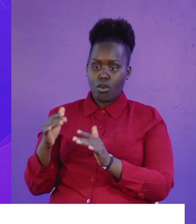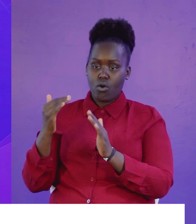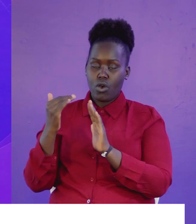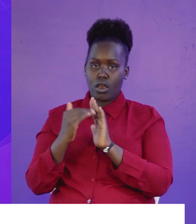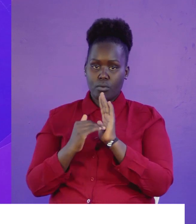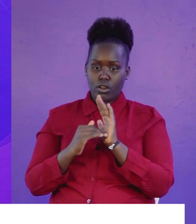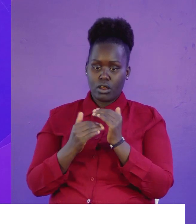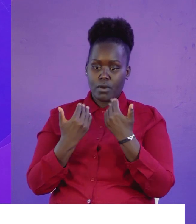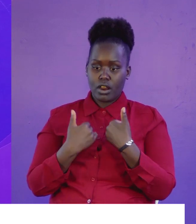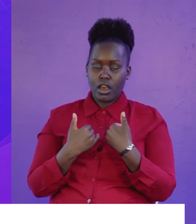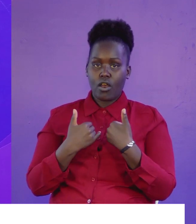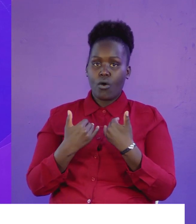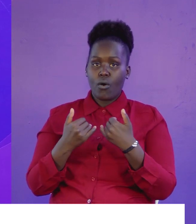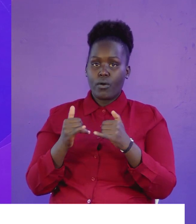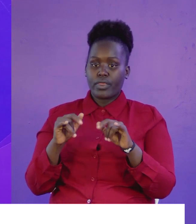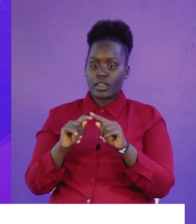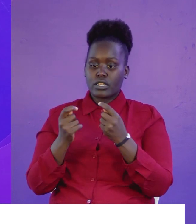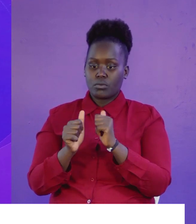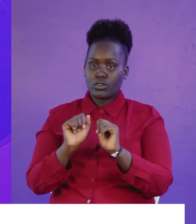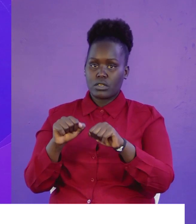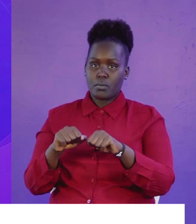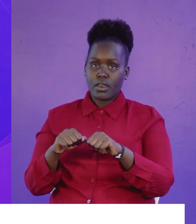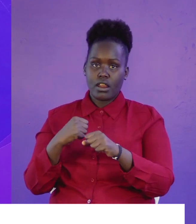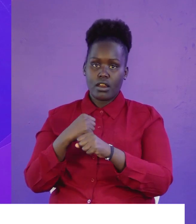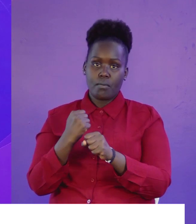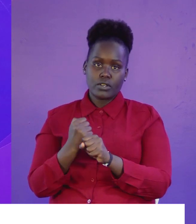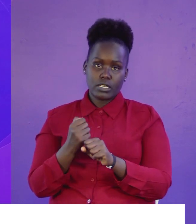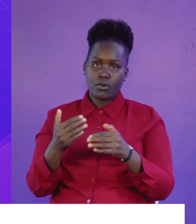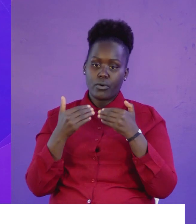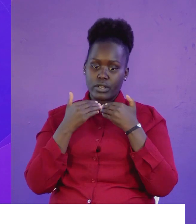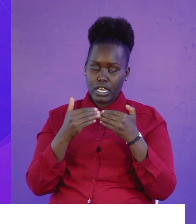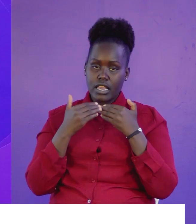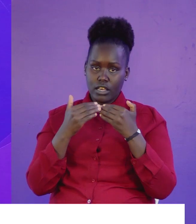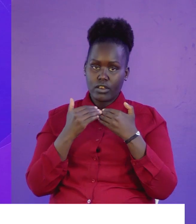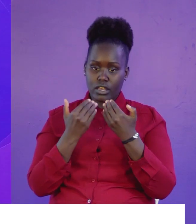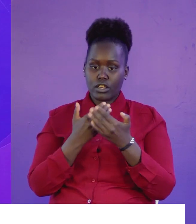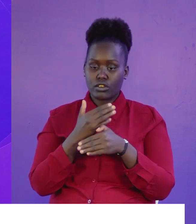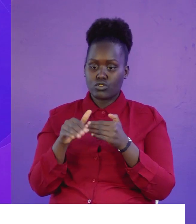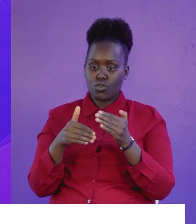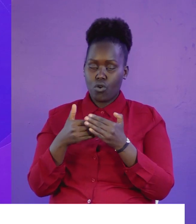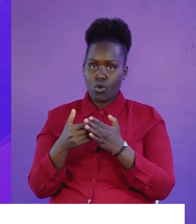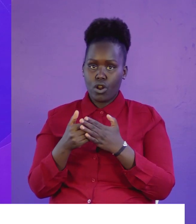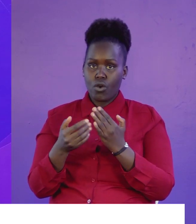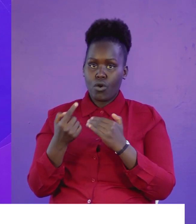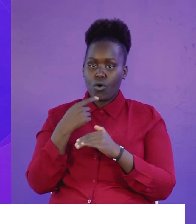And on behalf of the team that made this possible, we say thank you to all, even those who are behind the